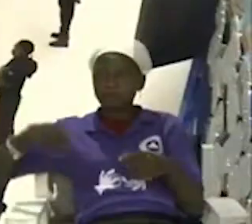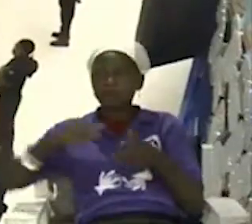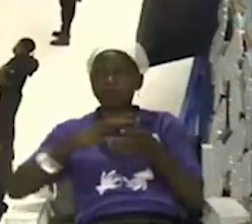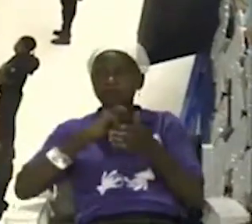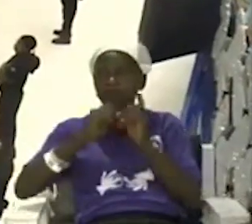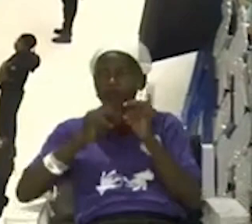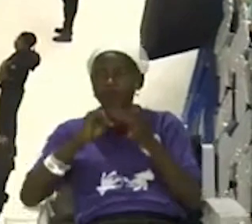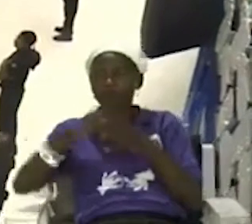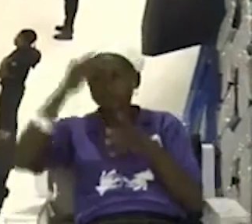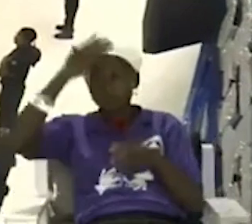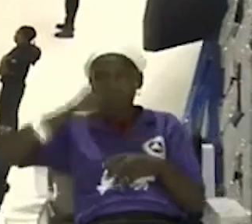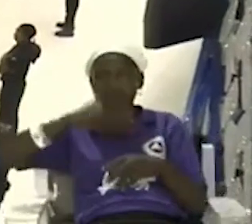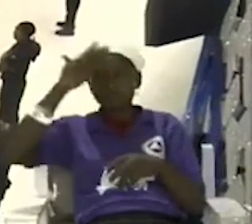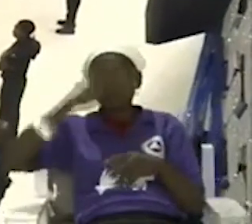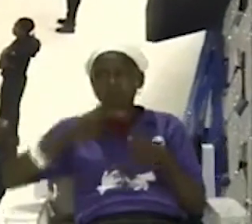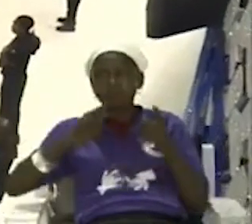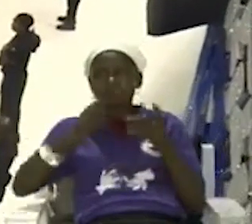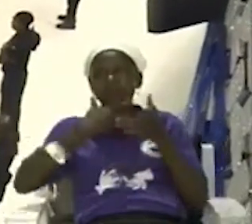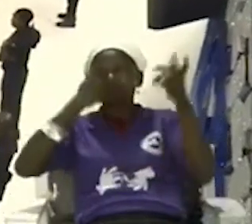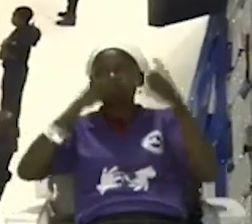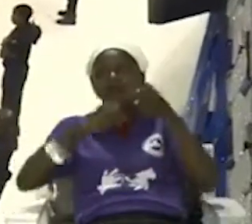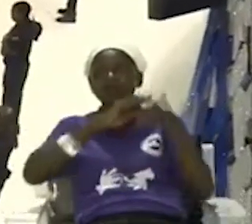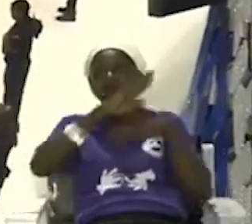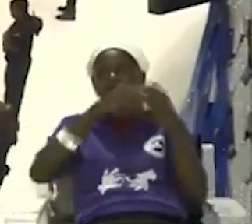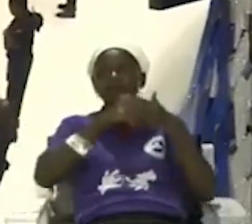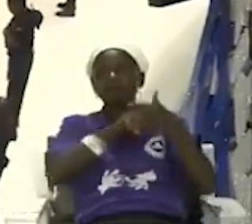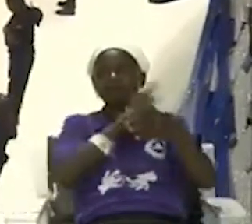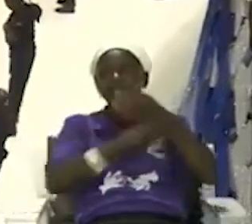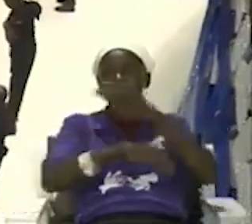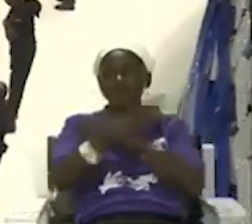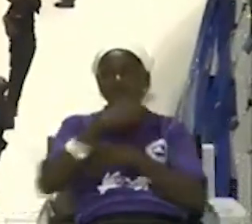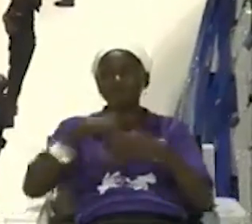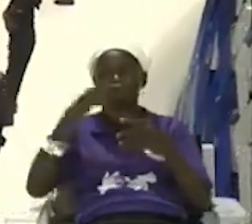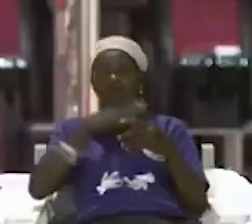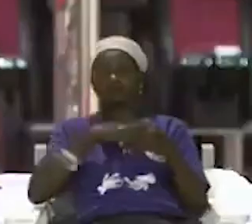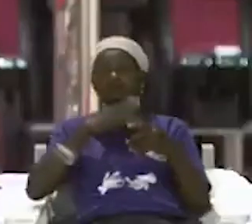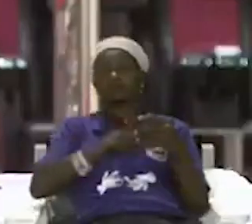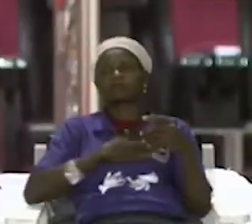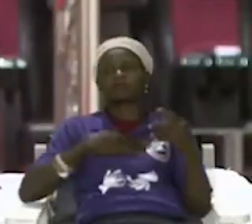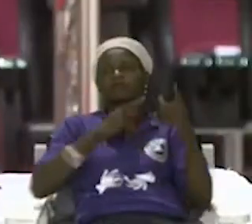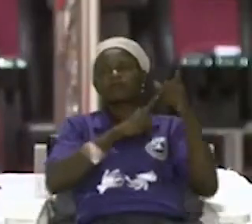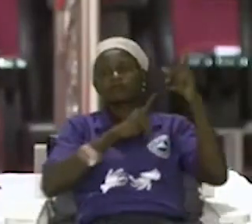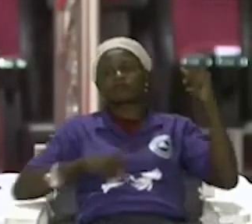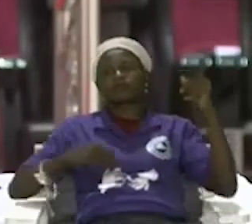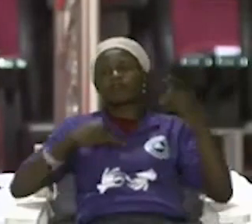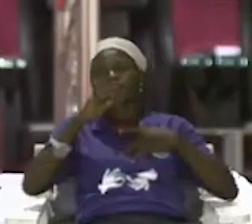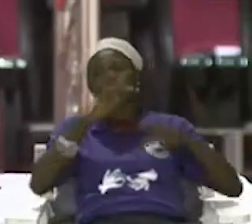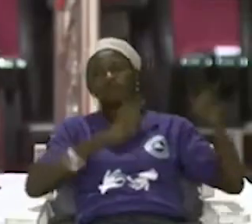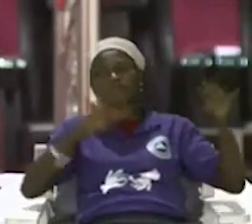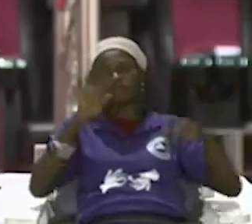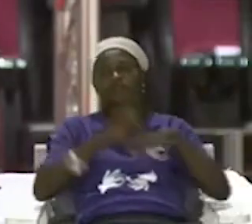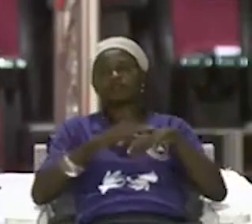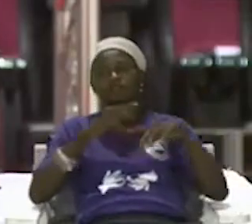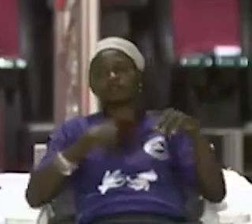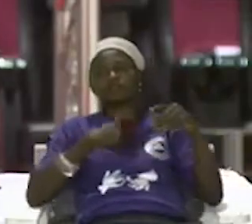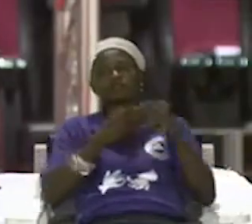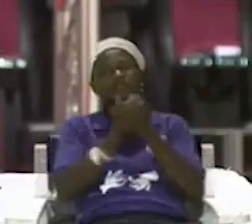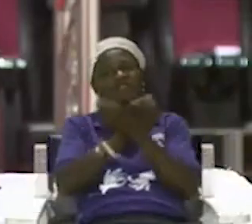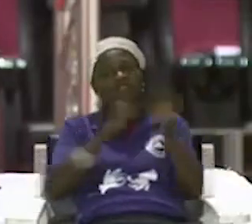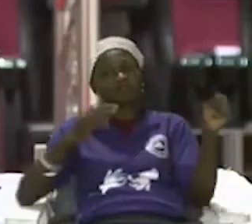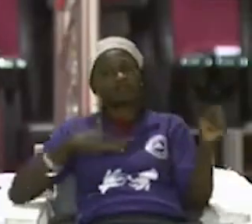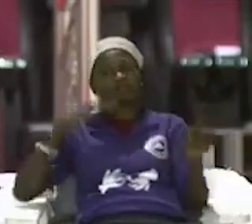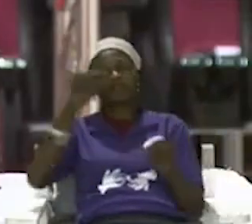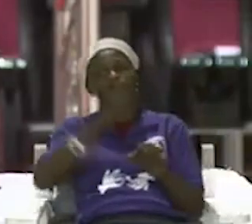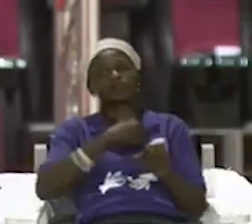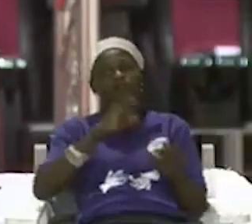in front, let us cry to the Almighty God and say, please, Lord, have mercy on me. Save my